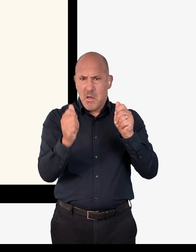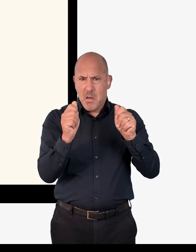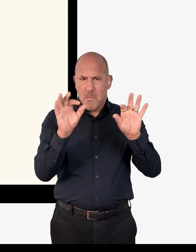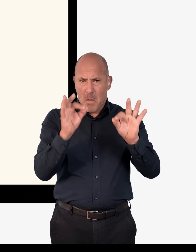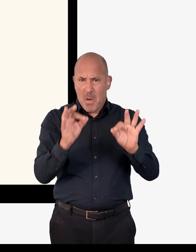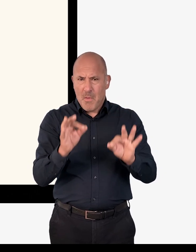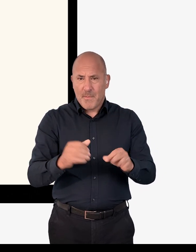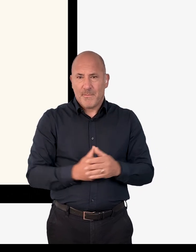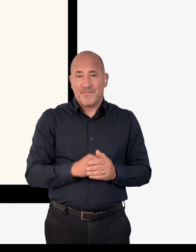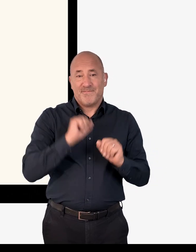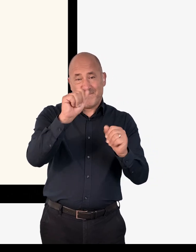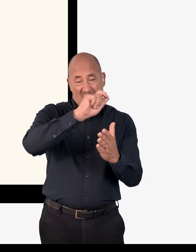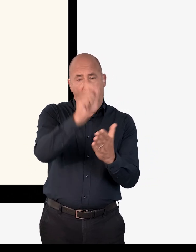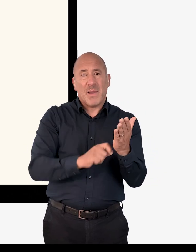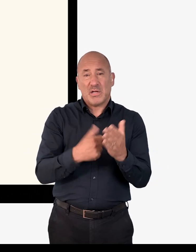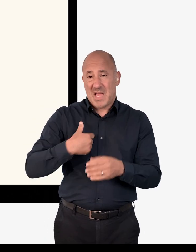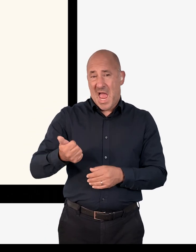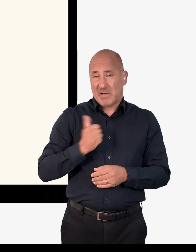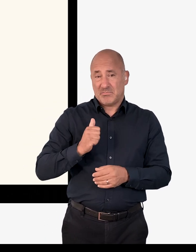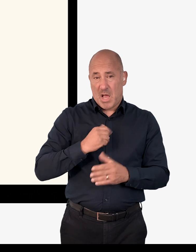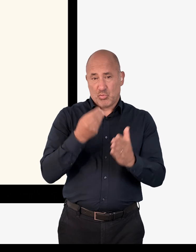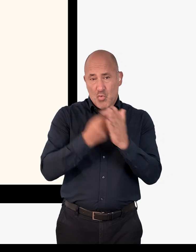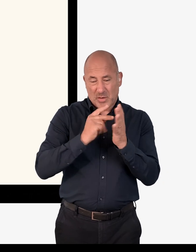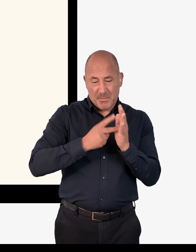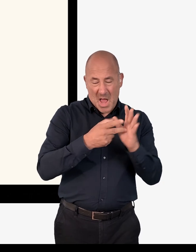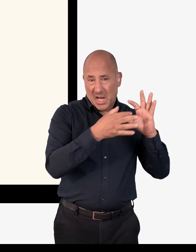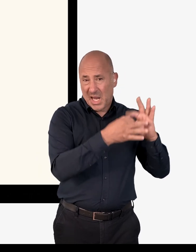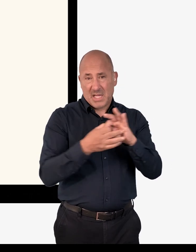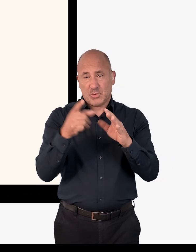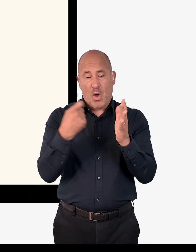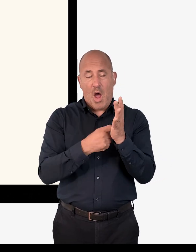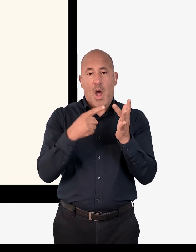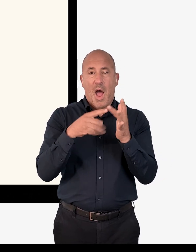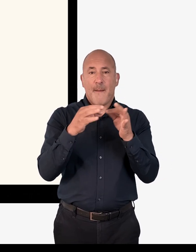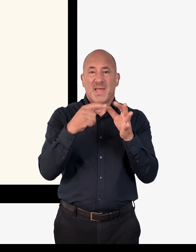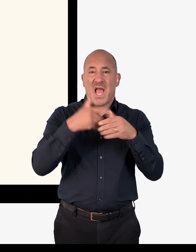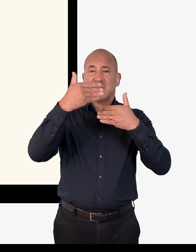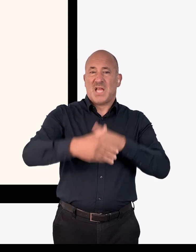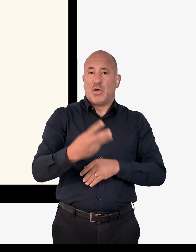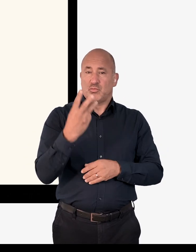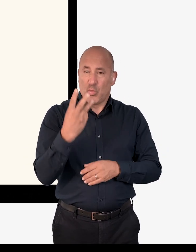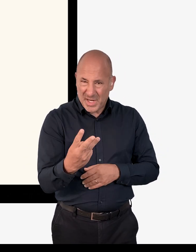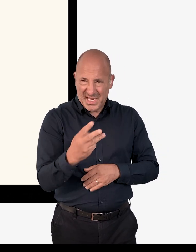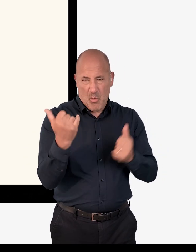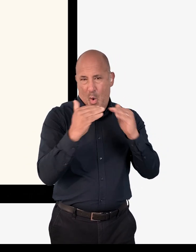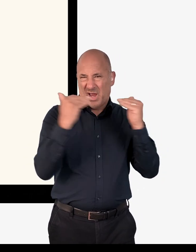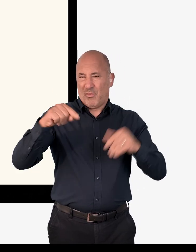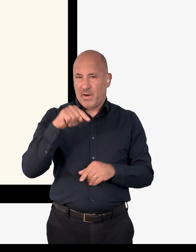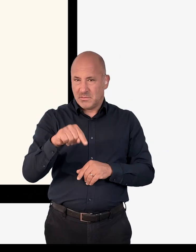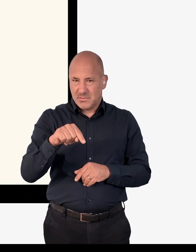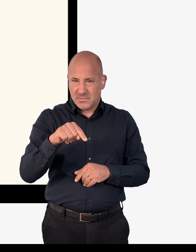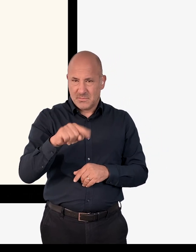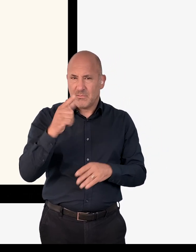stage. With your application, we would expect to see cost plans based on RIBA Stage 3